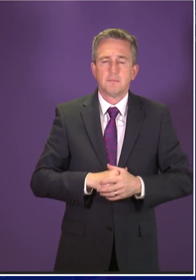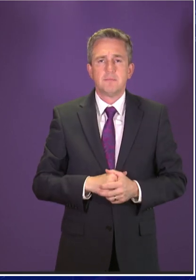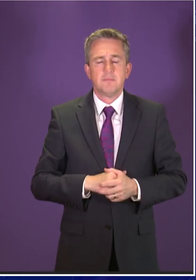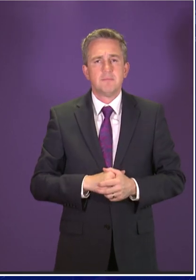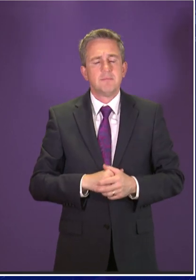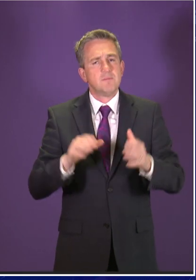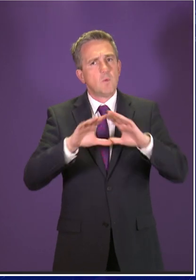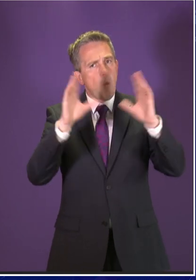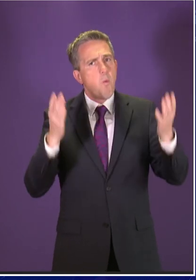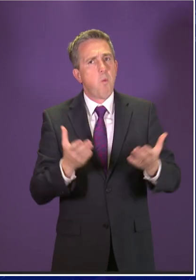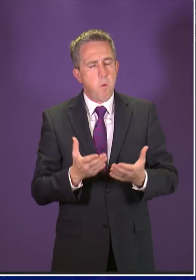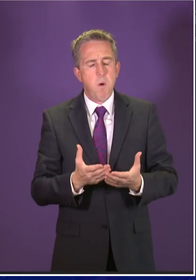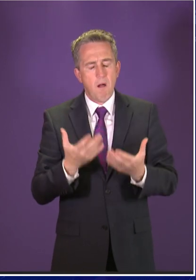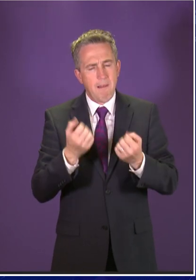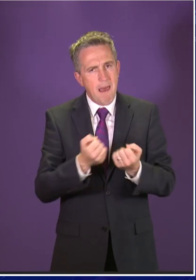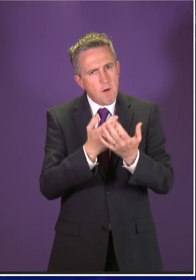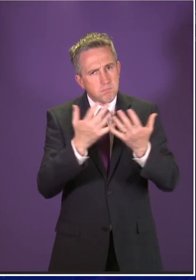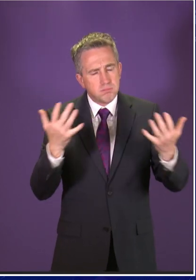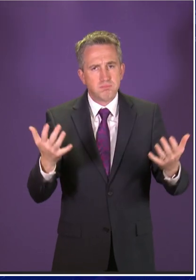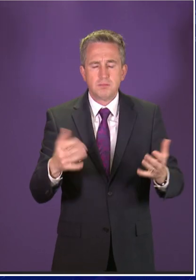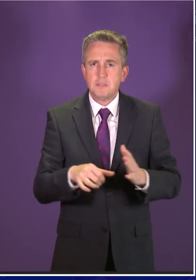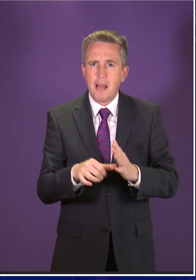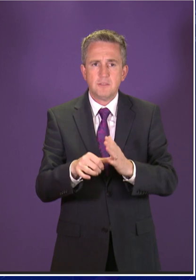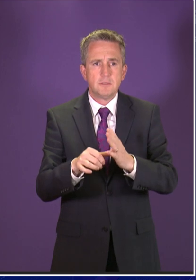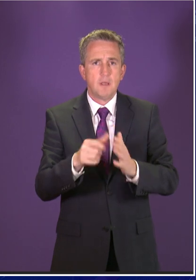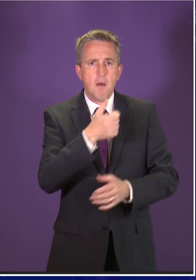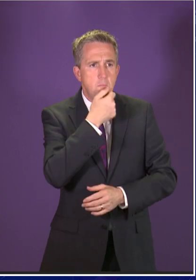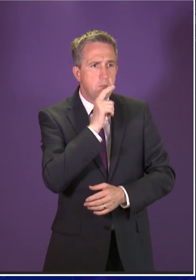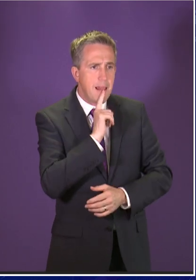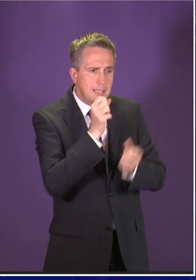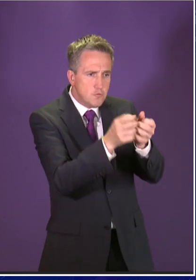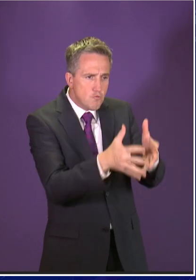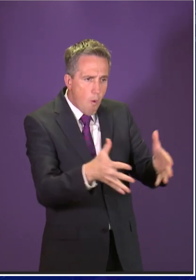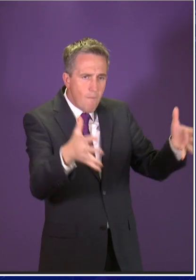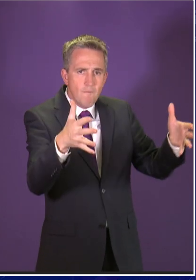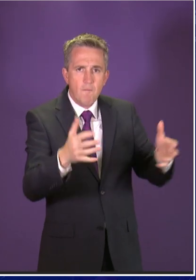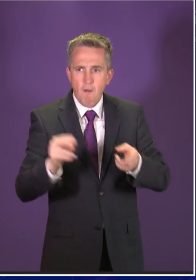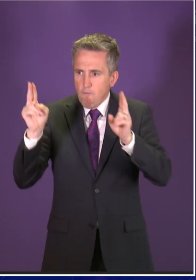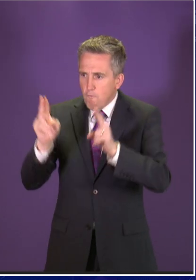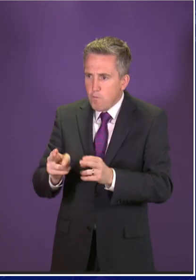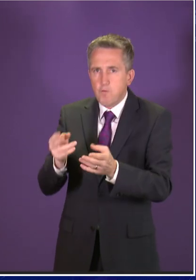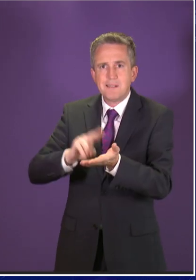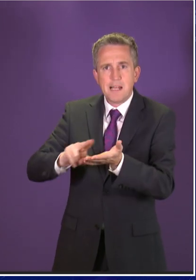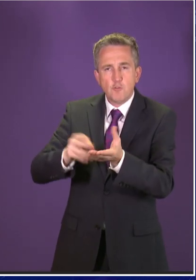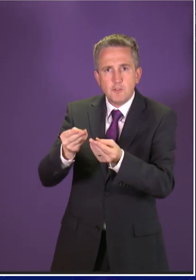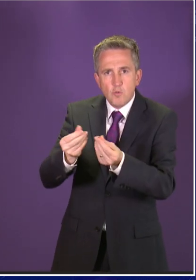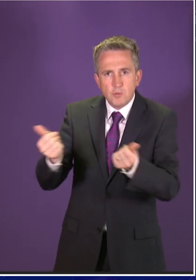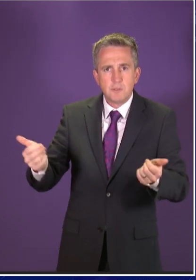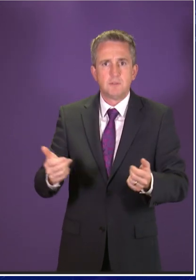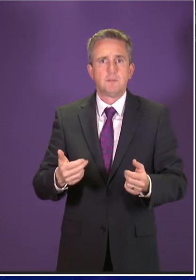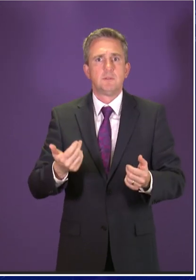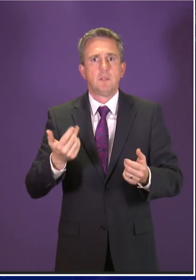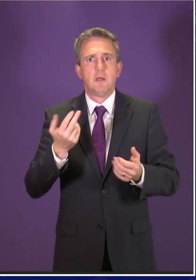that faces huge challenges: exploding population growth, diminishing natural resources, vanishing indigenous